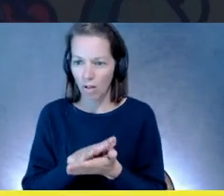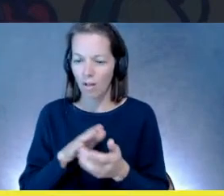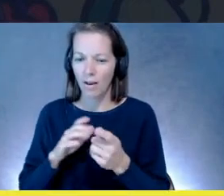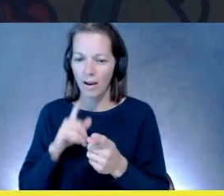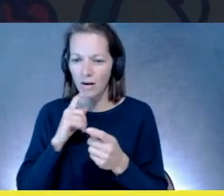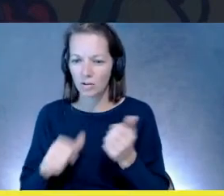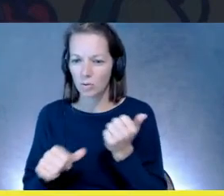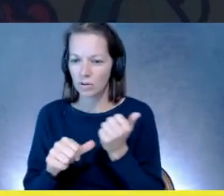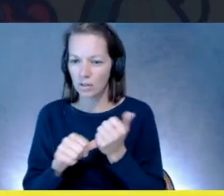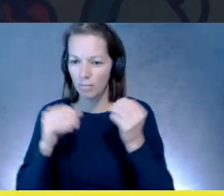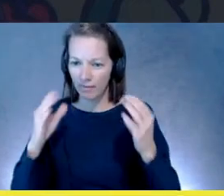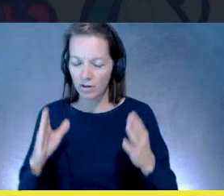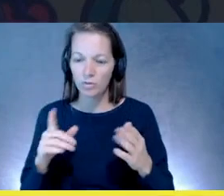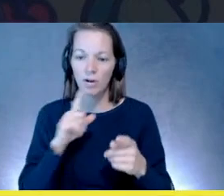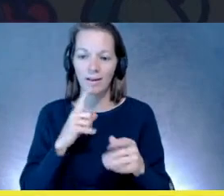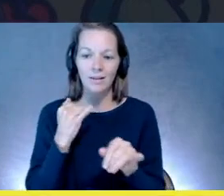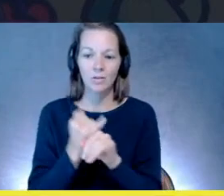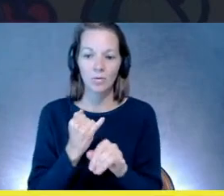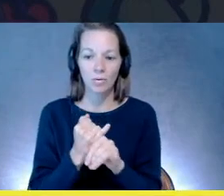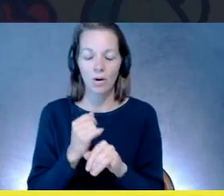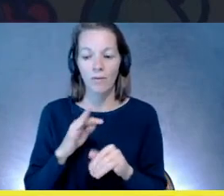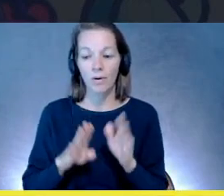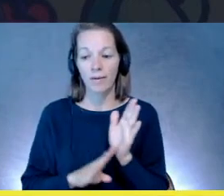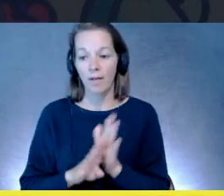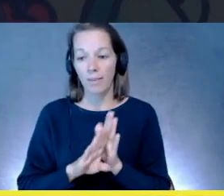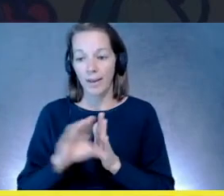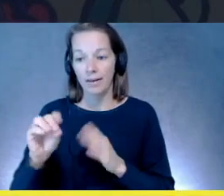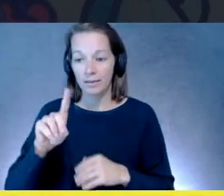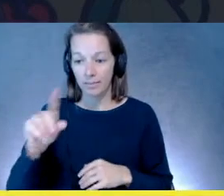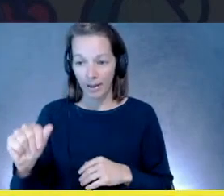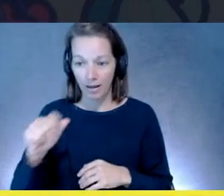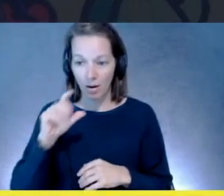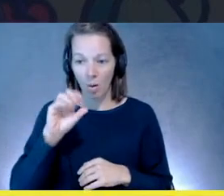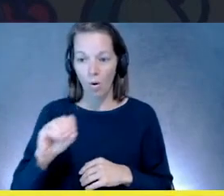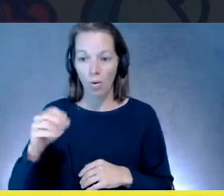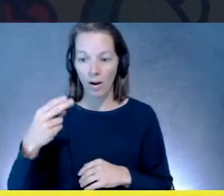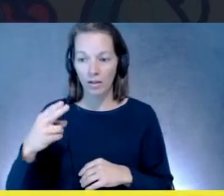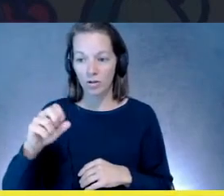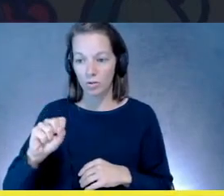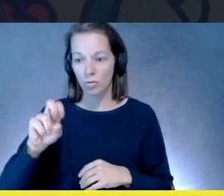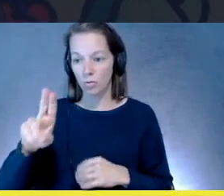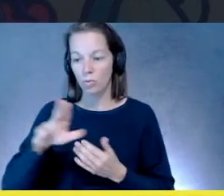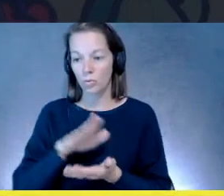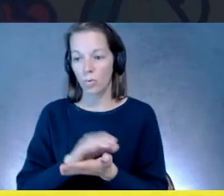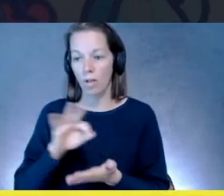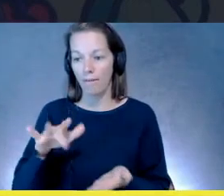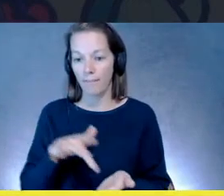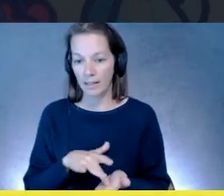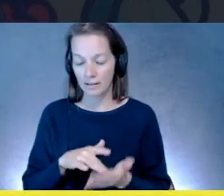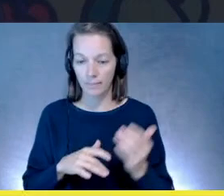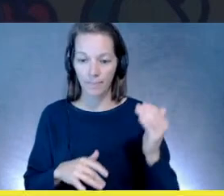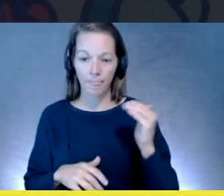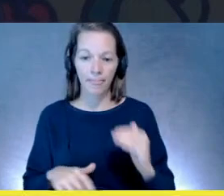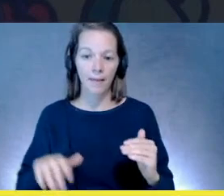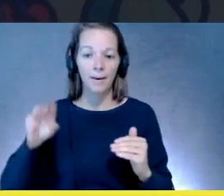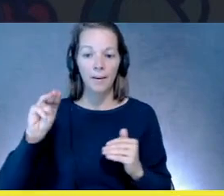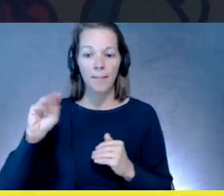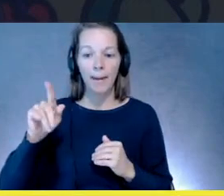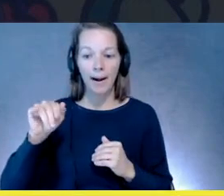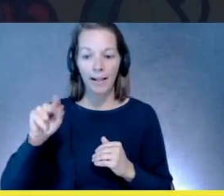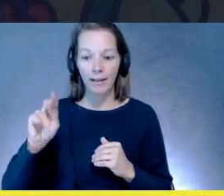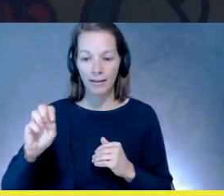professor at the Institute on Development and Disability at OHSU School of Medicine. Then we'll hear from Madeline